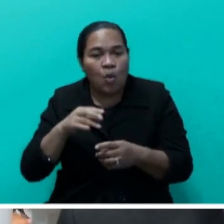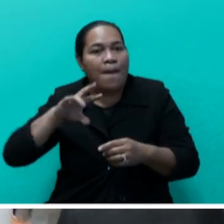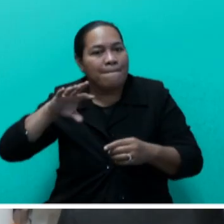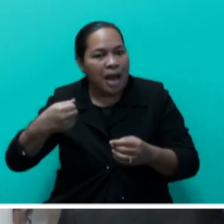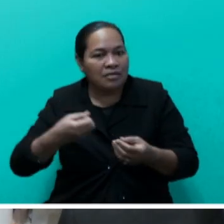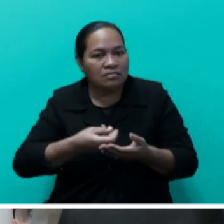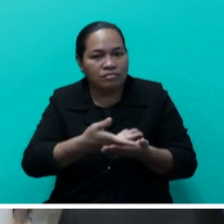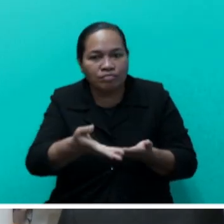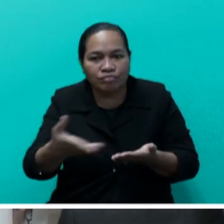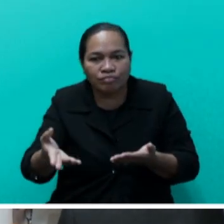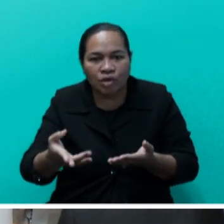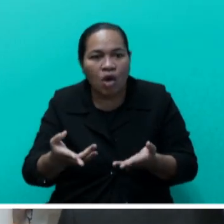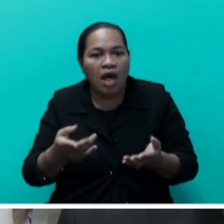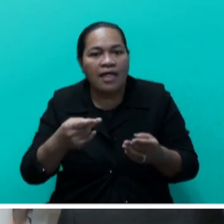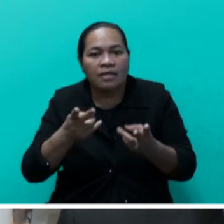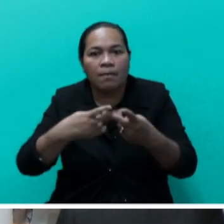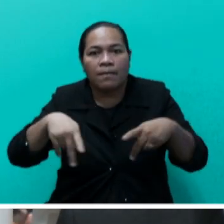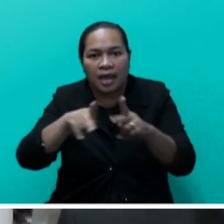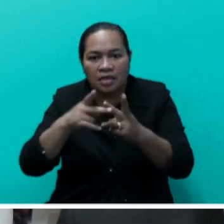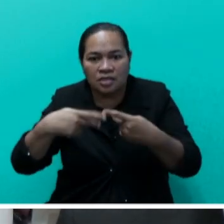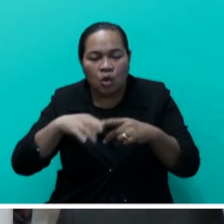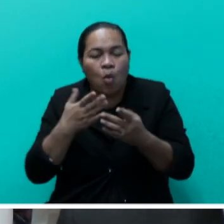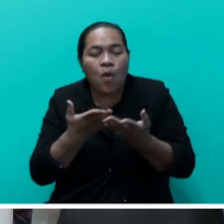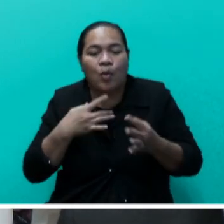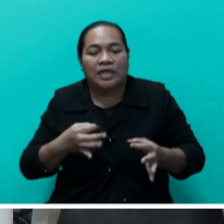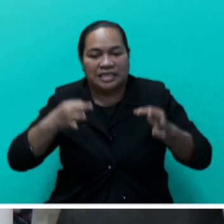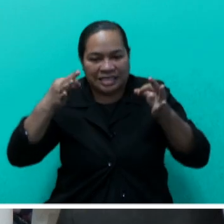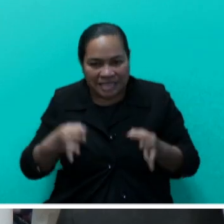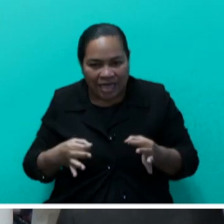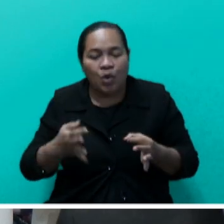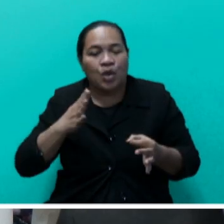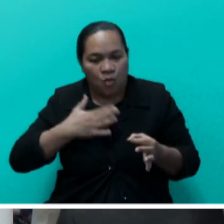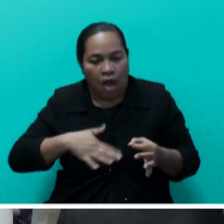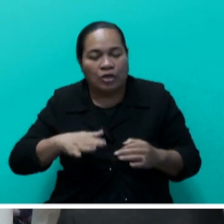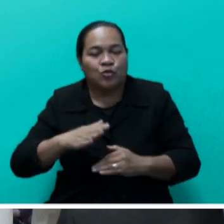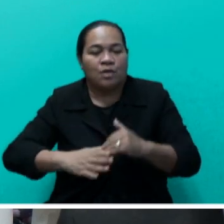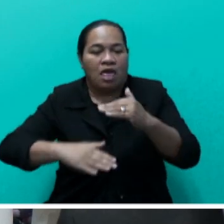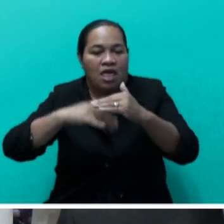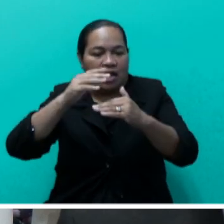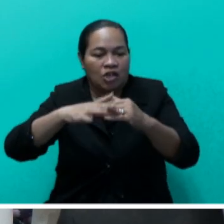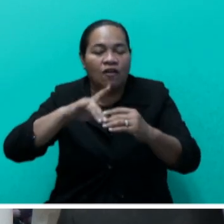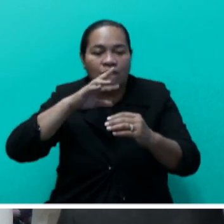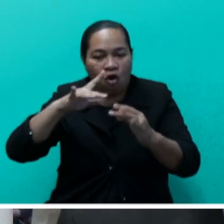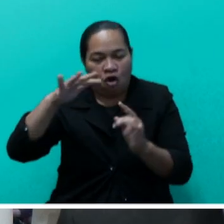the locations that we decide that we're going to roll out connectivity